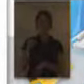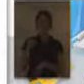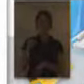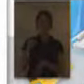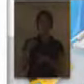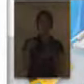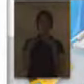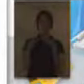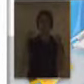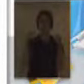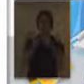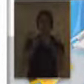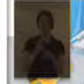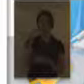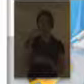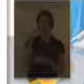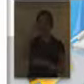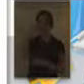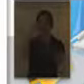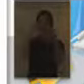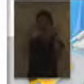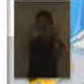into modules. The modules